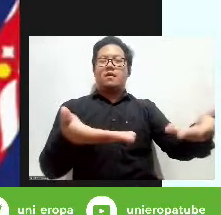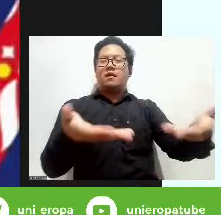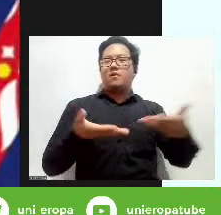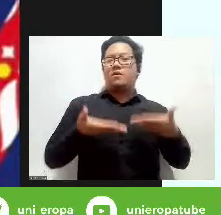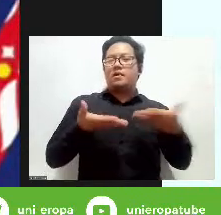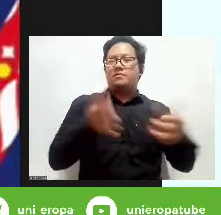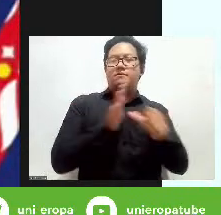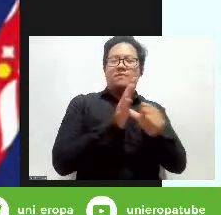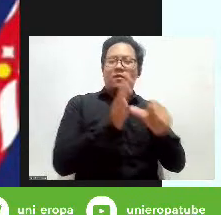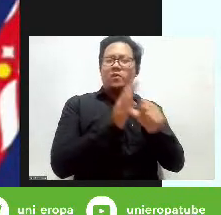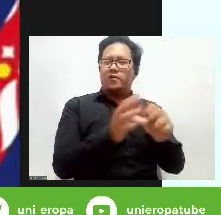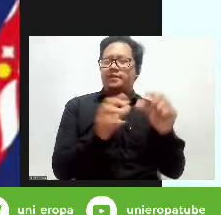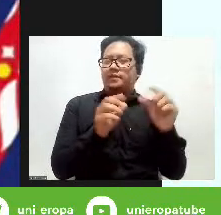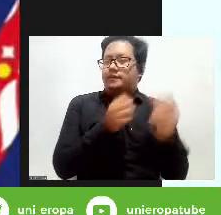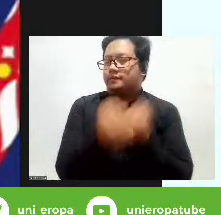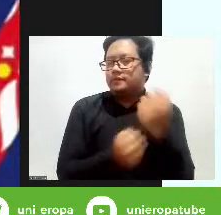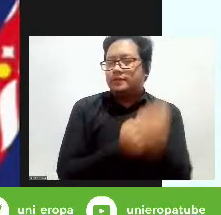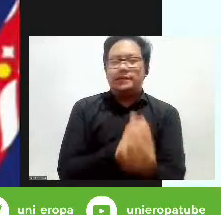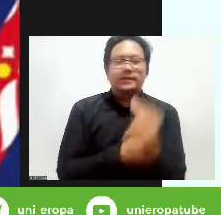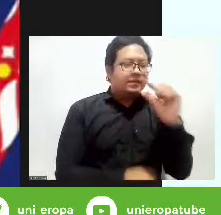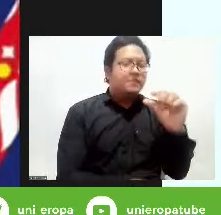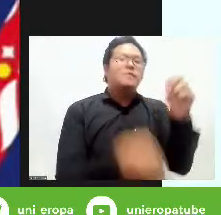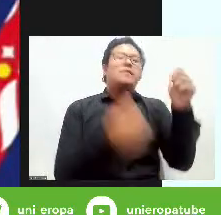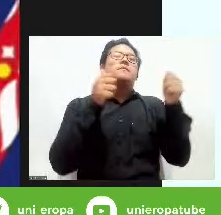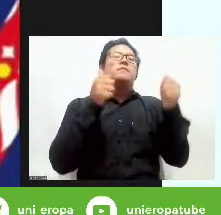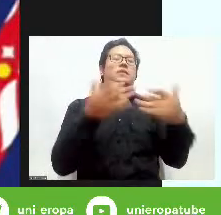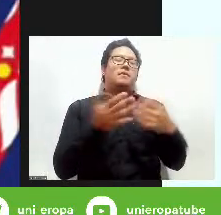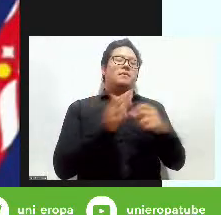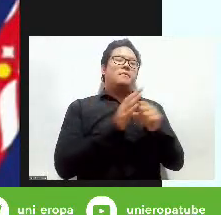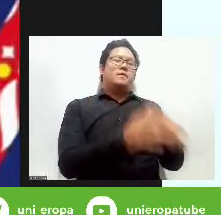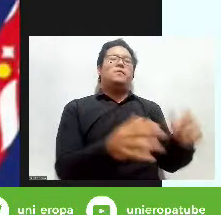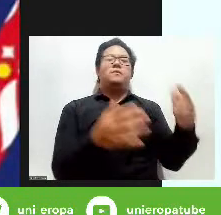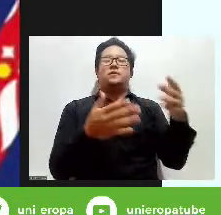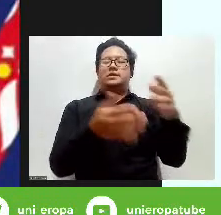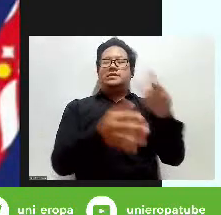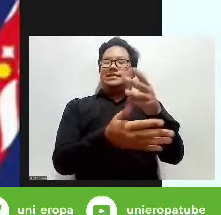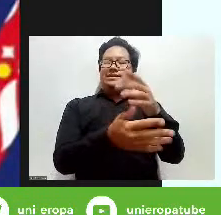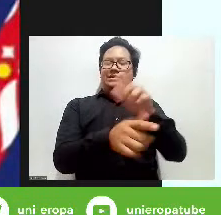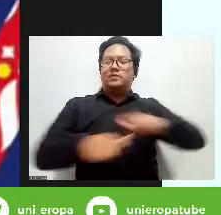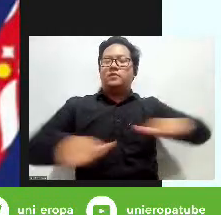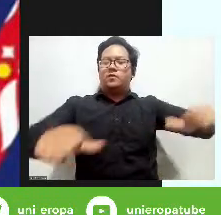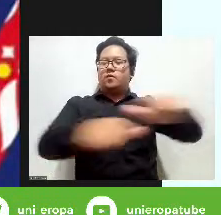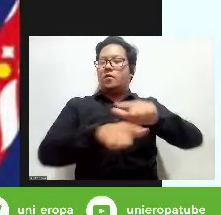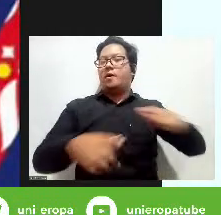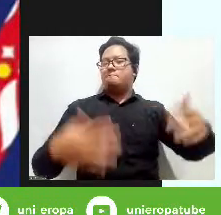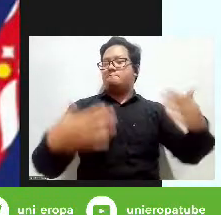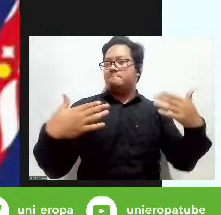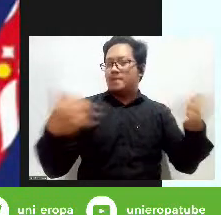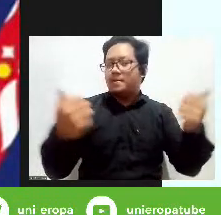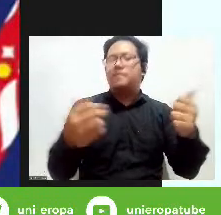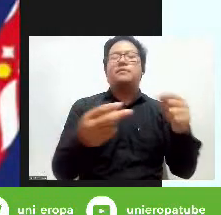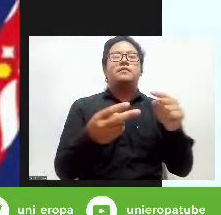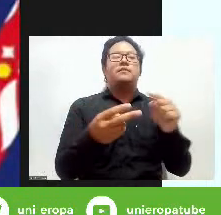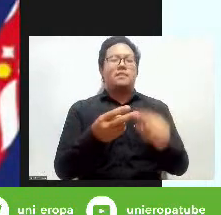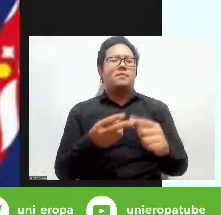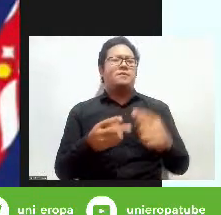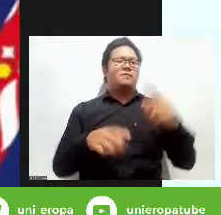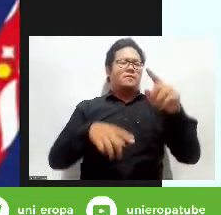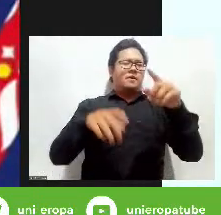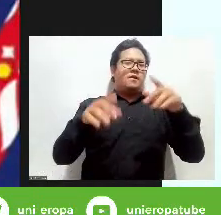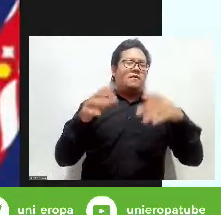close of Nations solution and general of